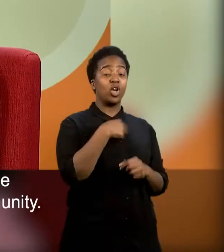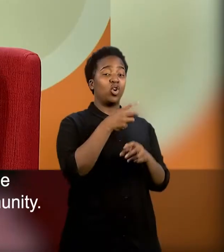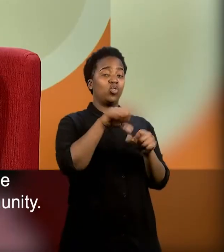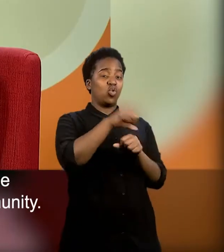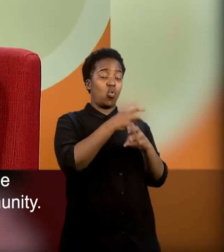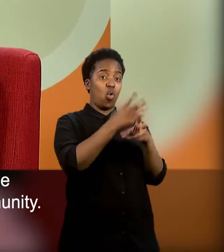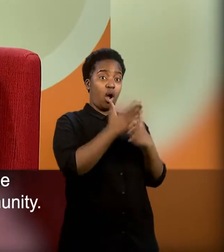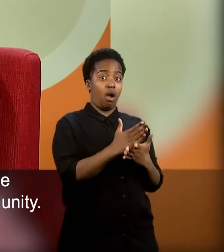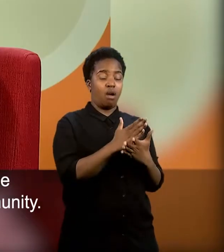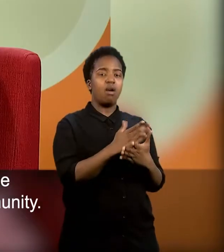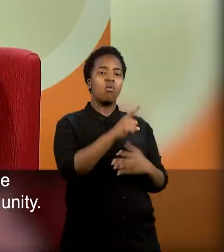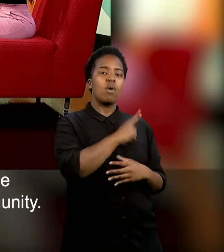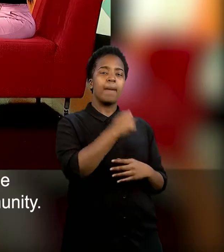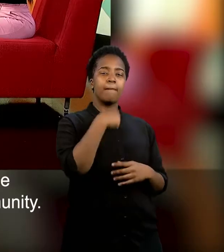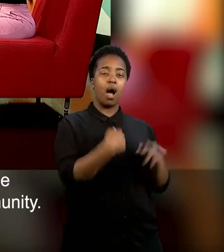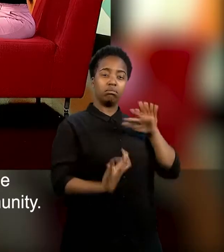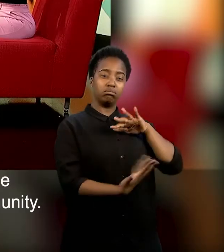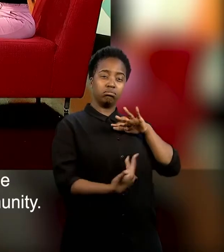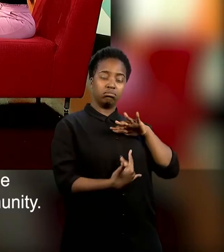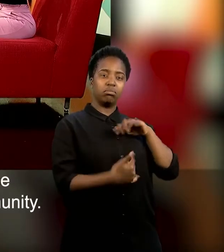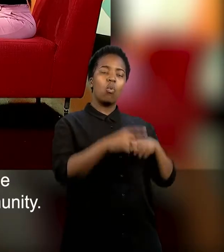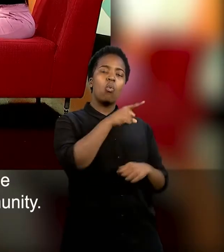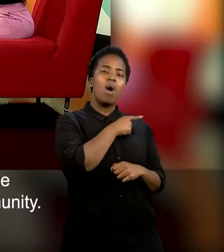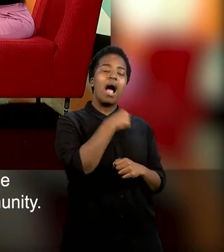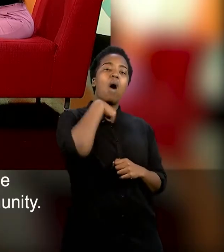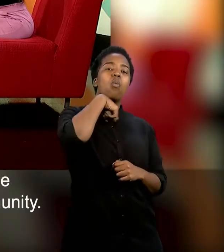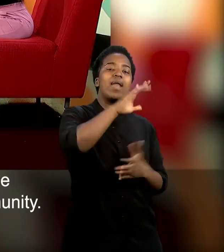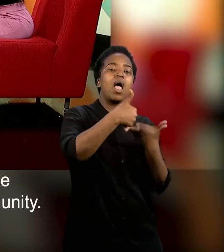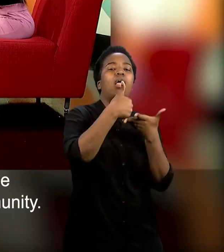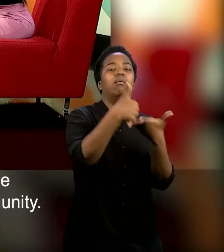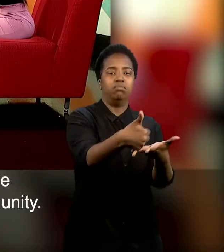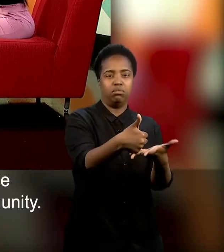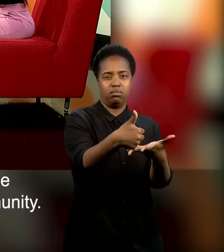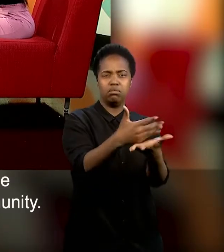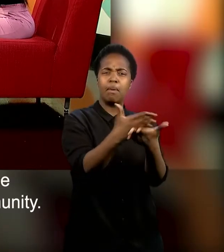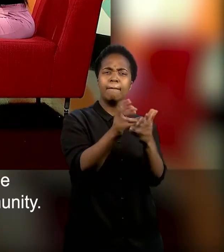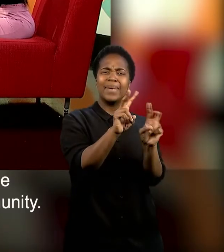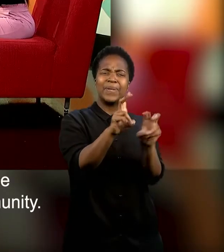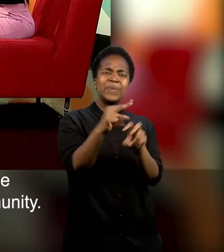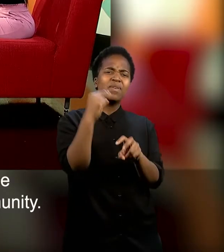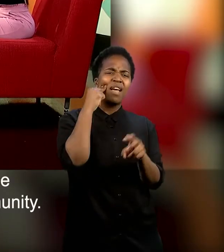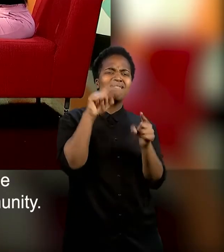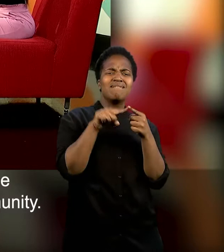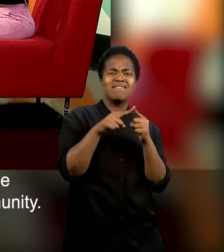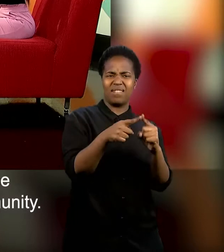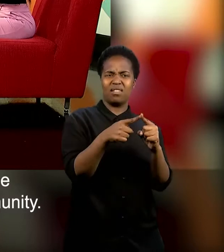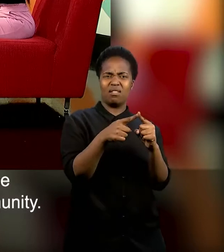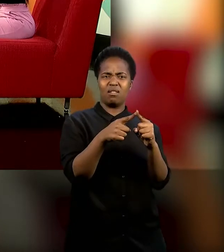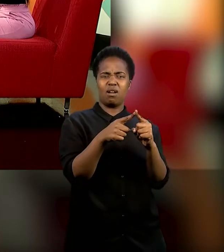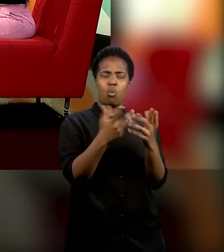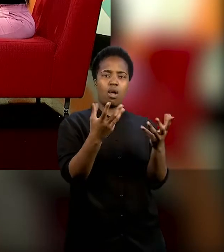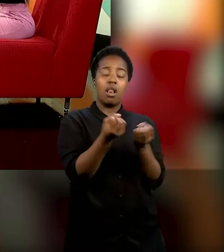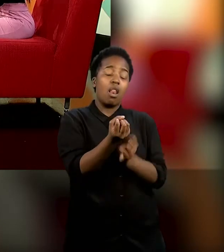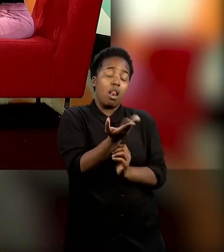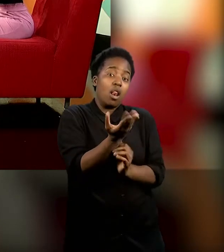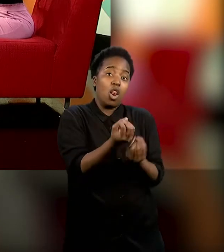Okay, with social working, right? My passion is social working because I want to help certain issues in the deaf community. So